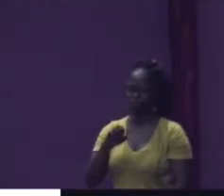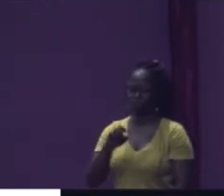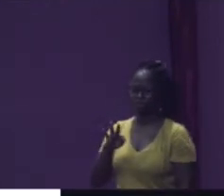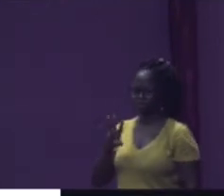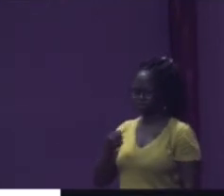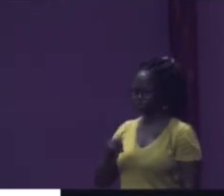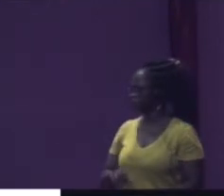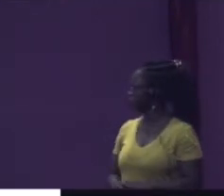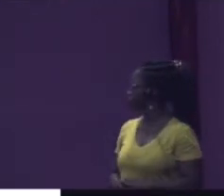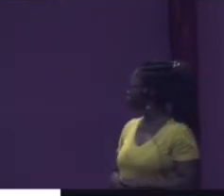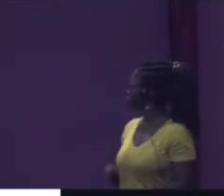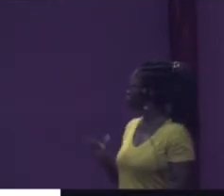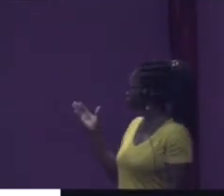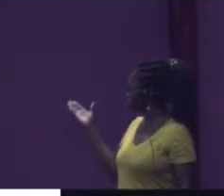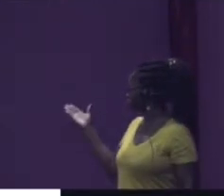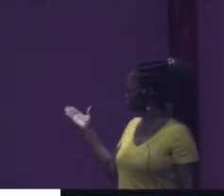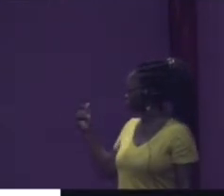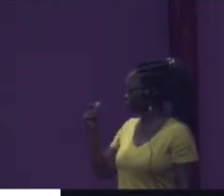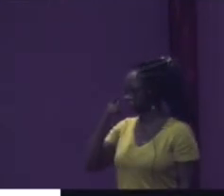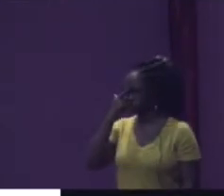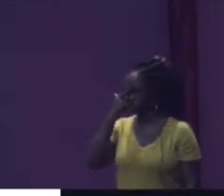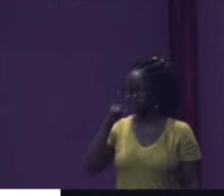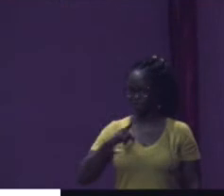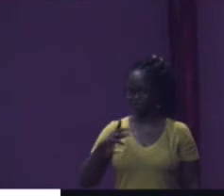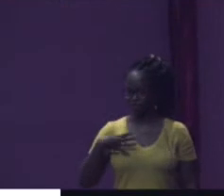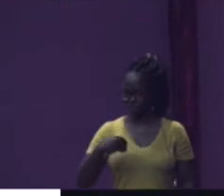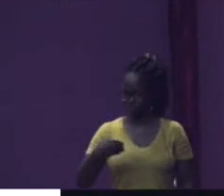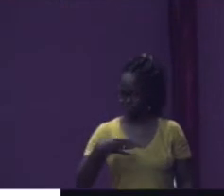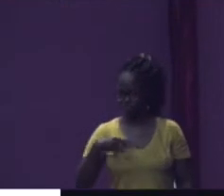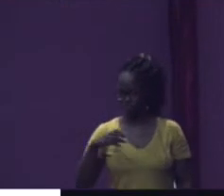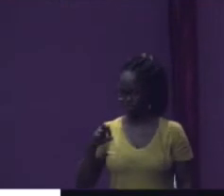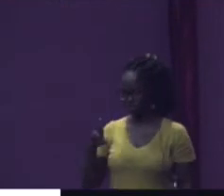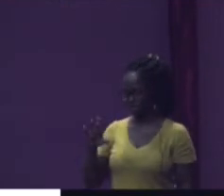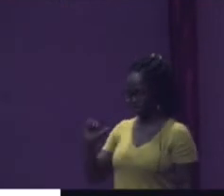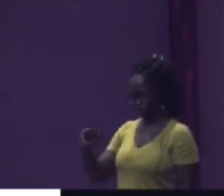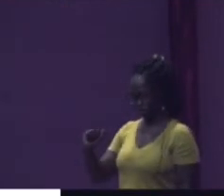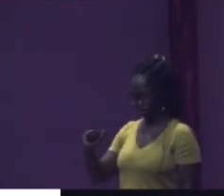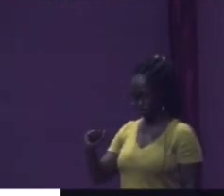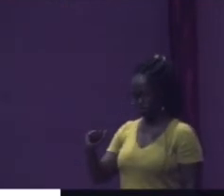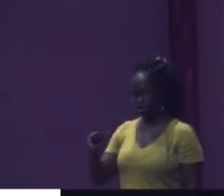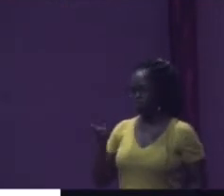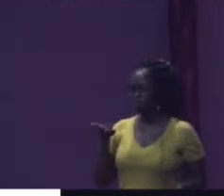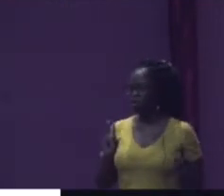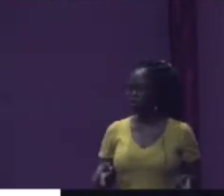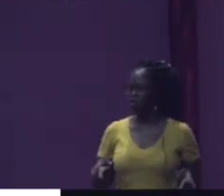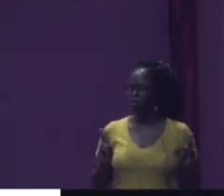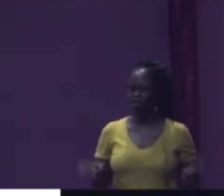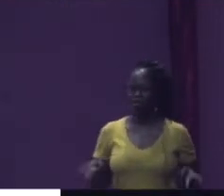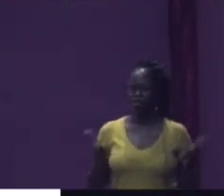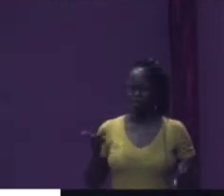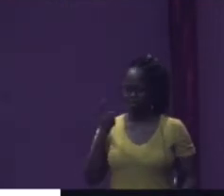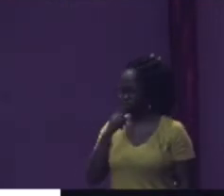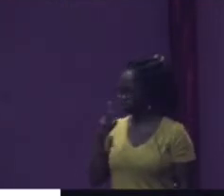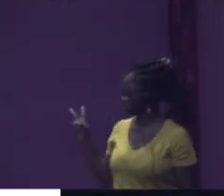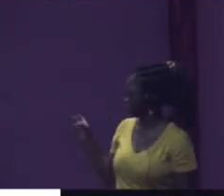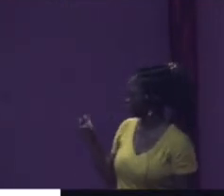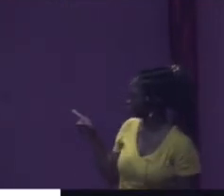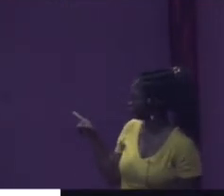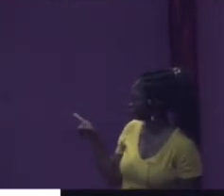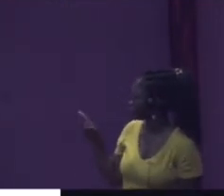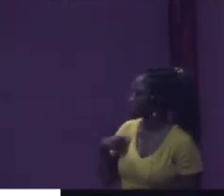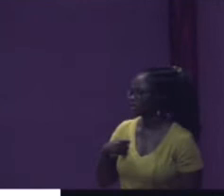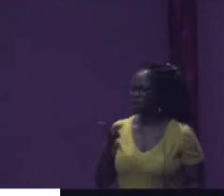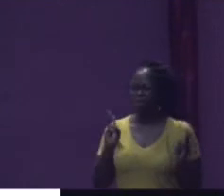And here's her daughter, Syriaca, doing the same thing. You see her putting her finger in the mouth and trying to get